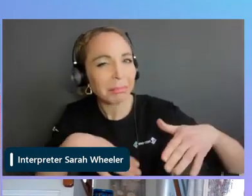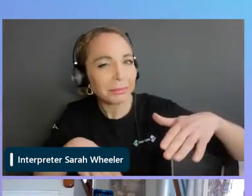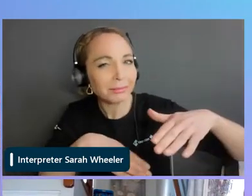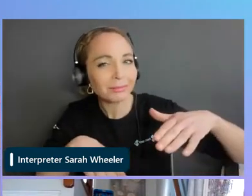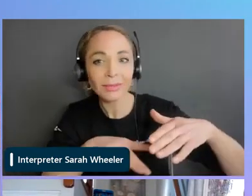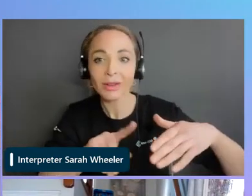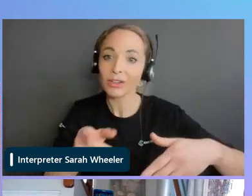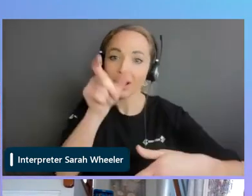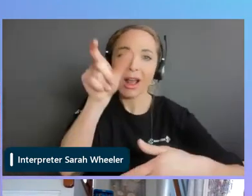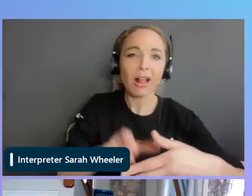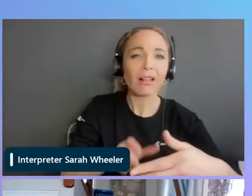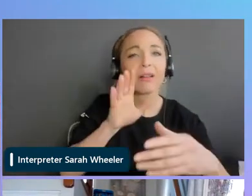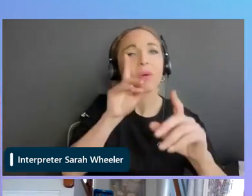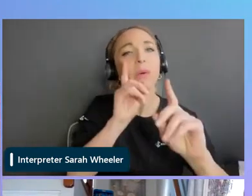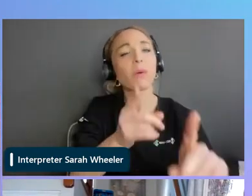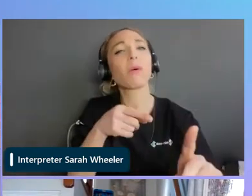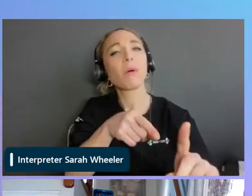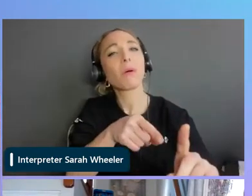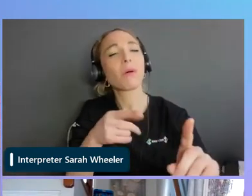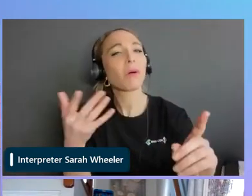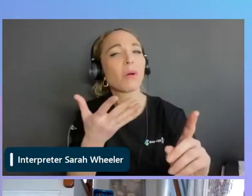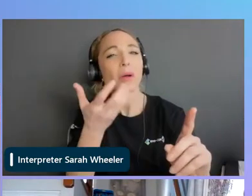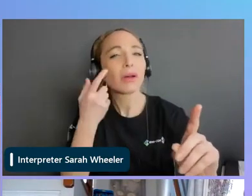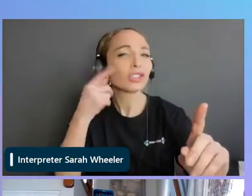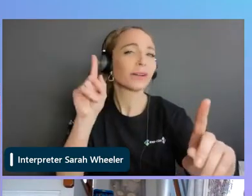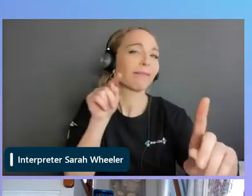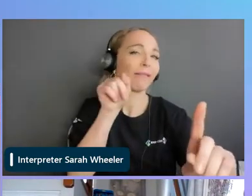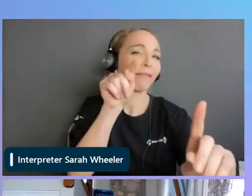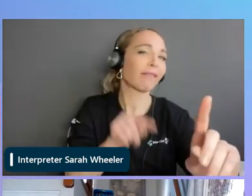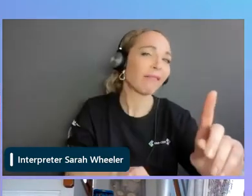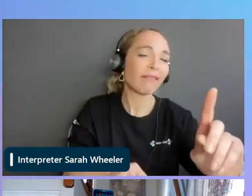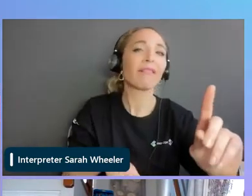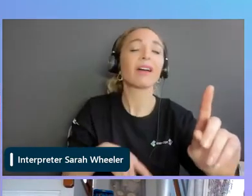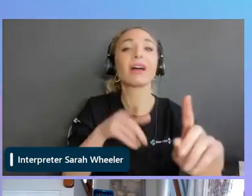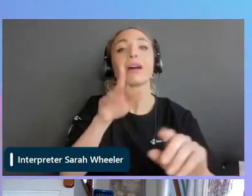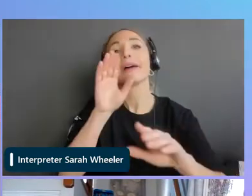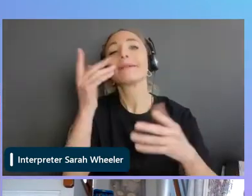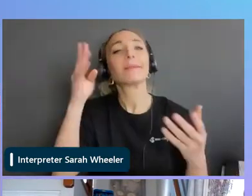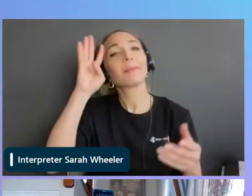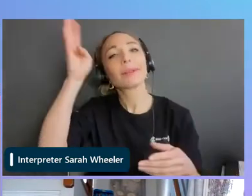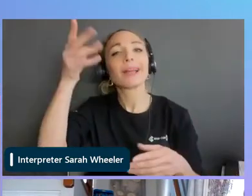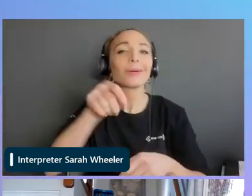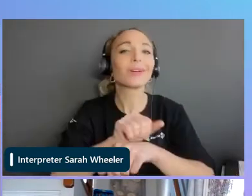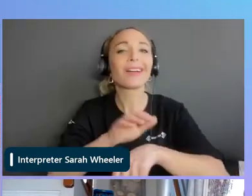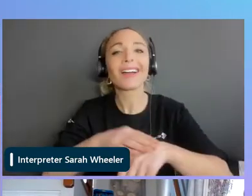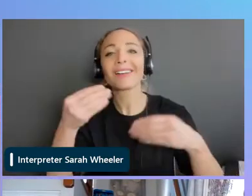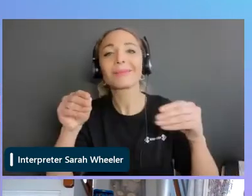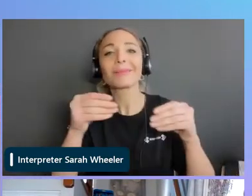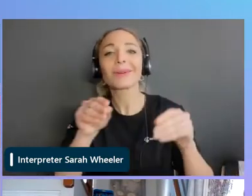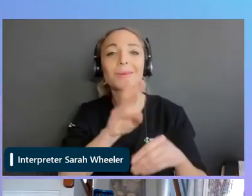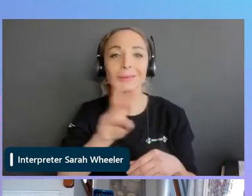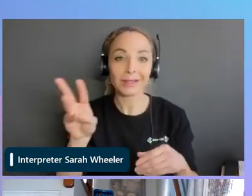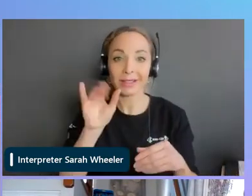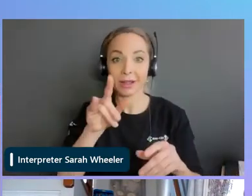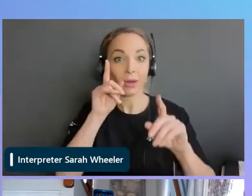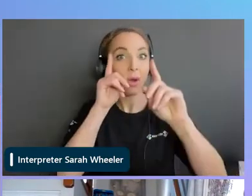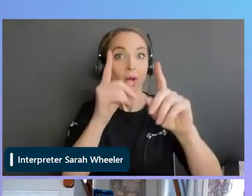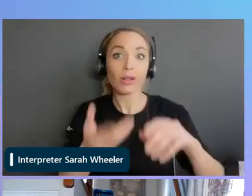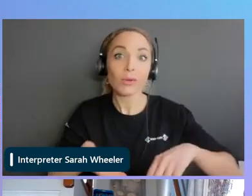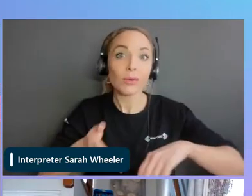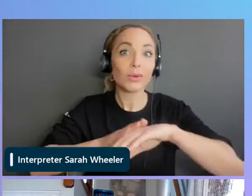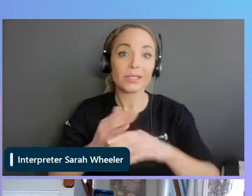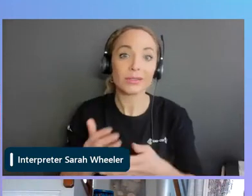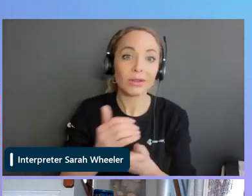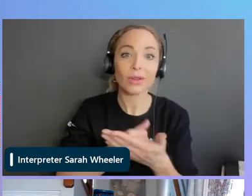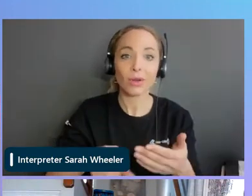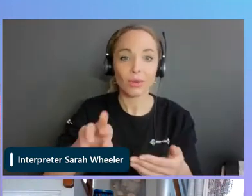is your goals. What is it you're actually trying to achieve? And let's pretend that we're working on a marketing website. So the goal might be increase revenue. That's a